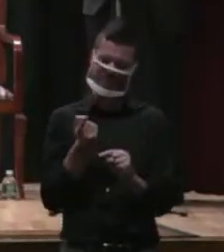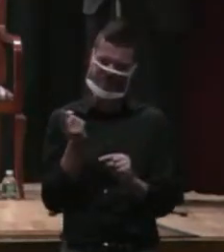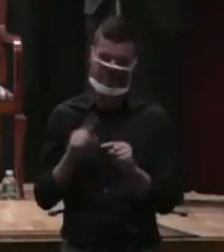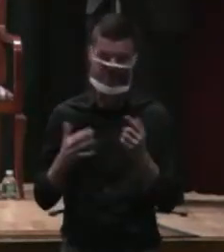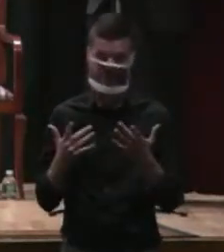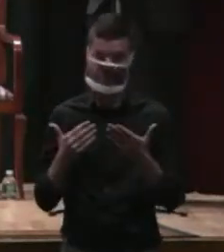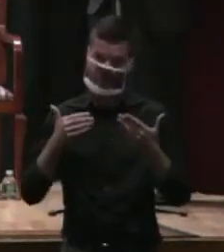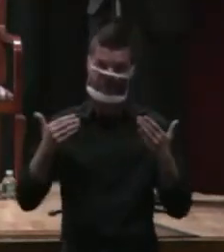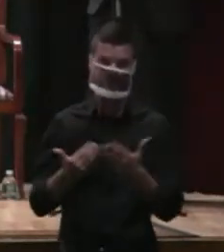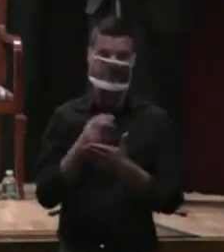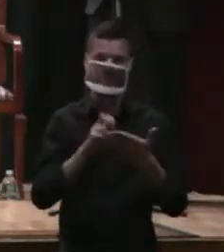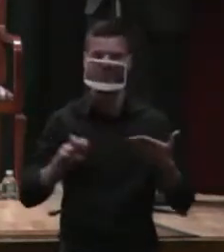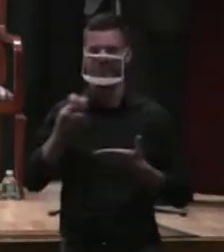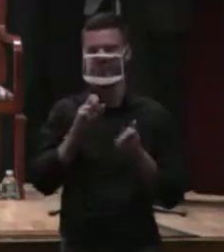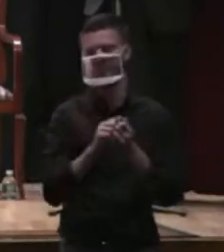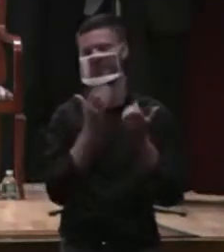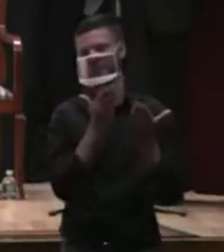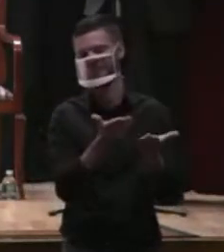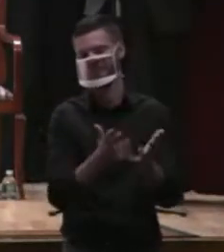this new journey with you.